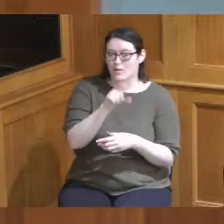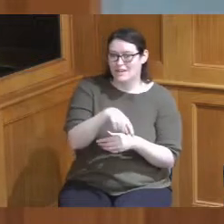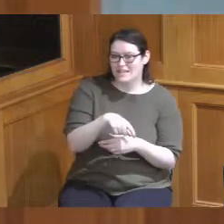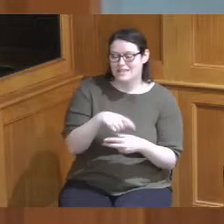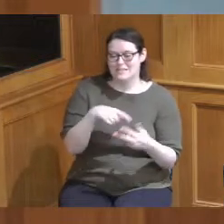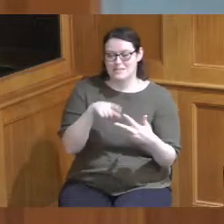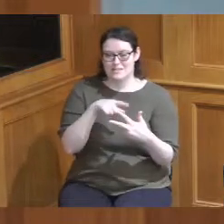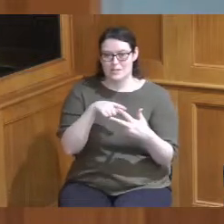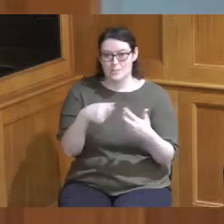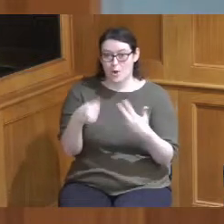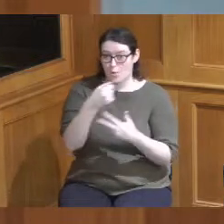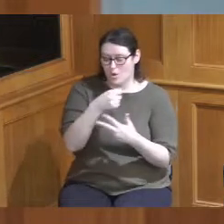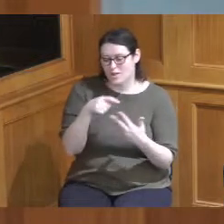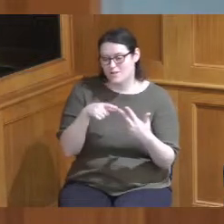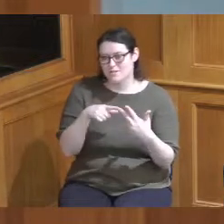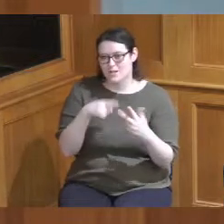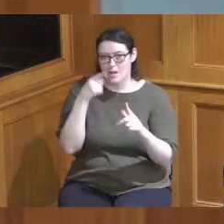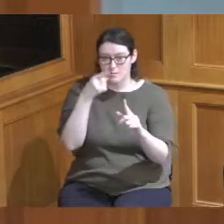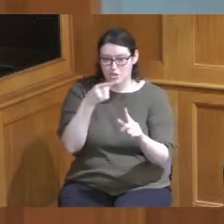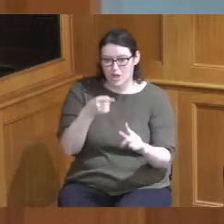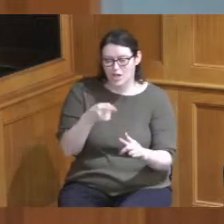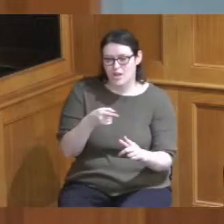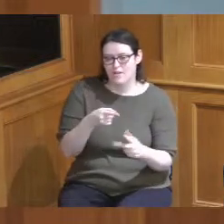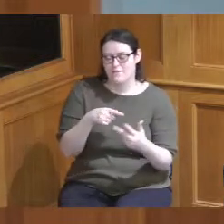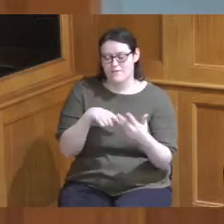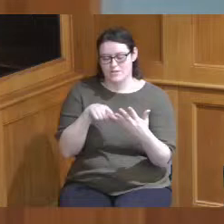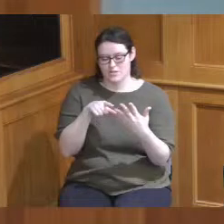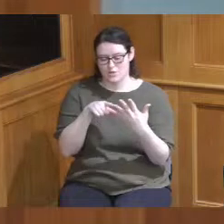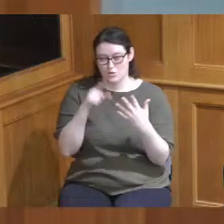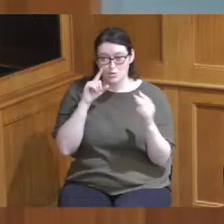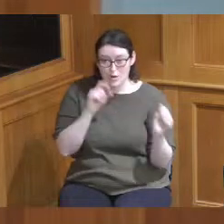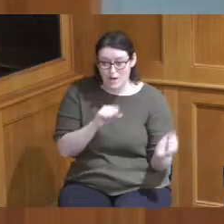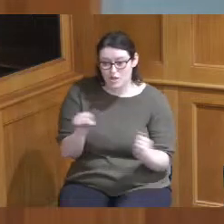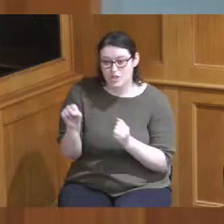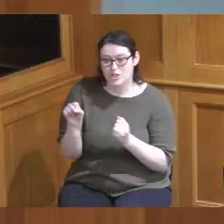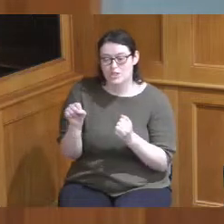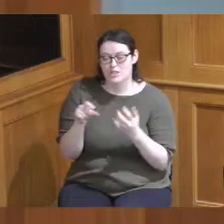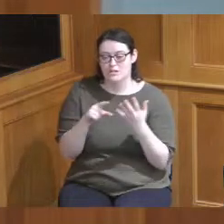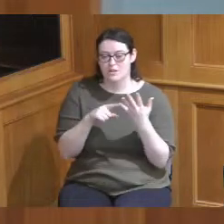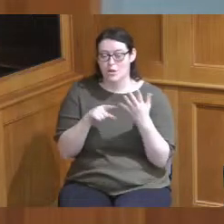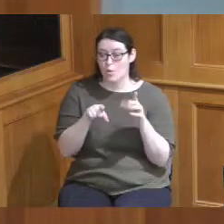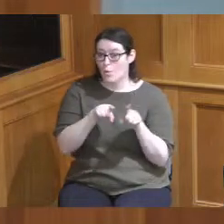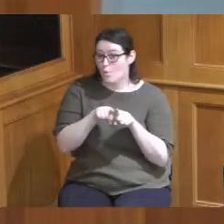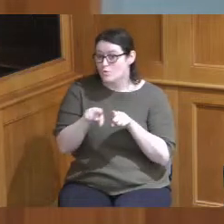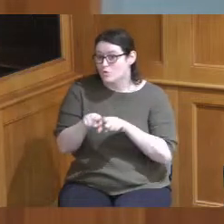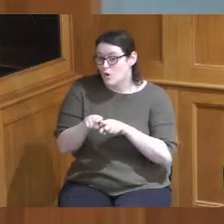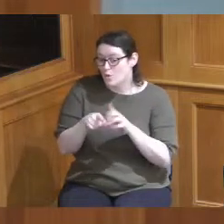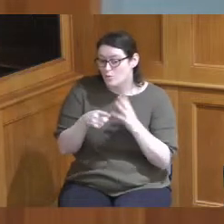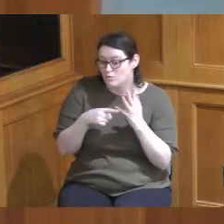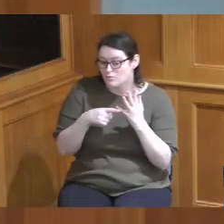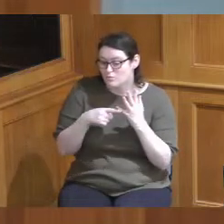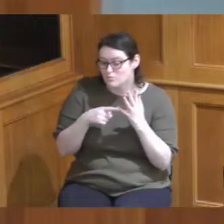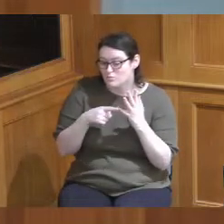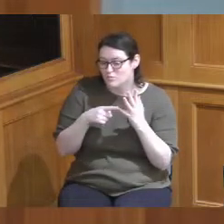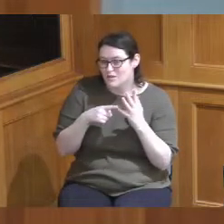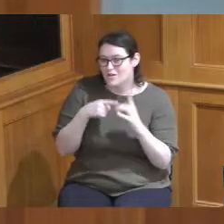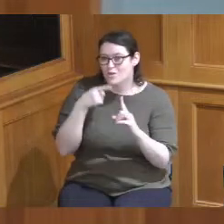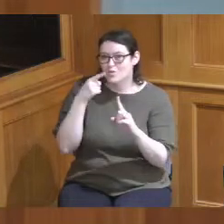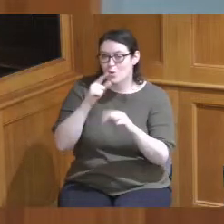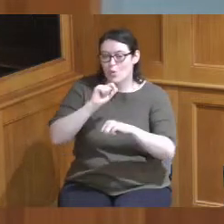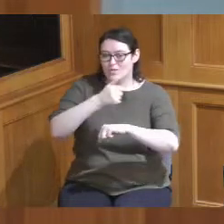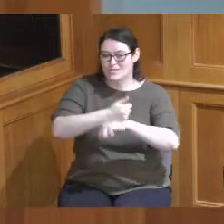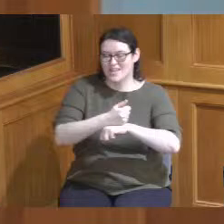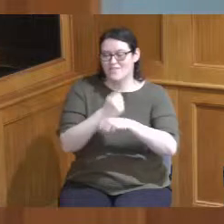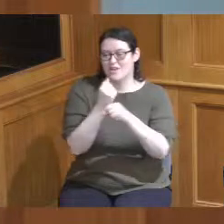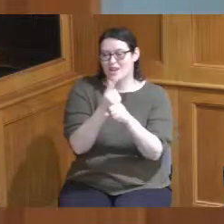priorities, objectives, goals, strategies, and also the goal setting in the